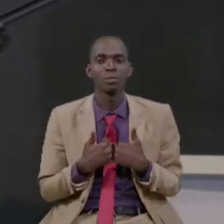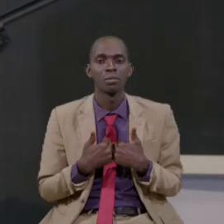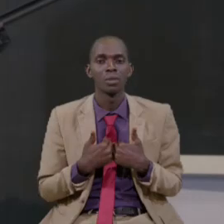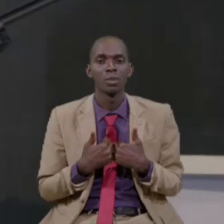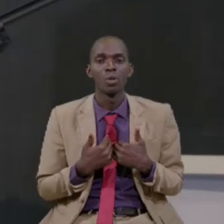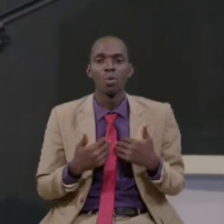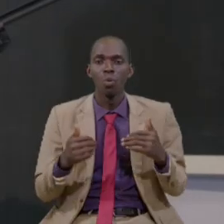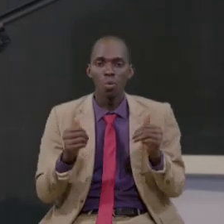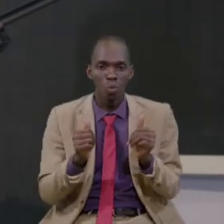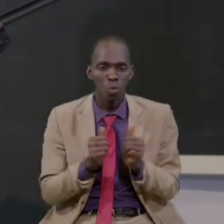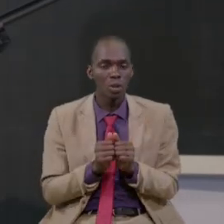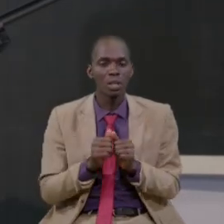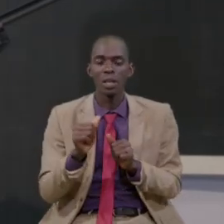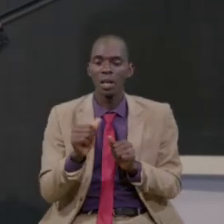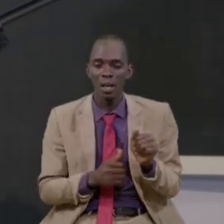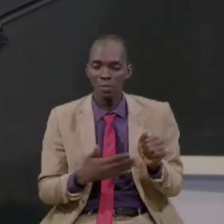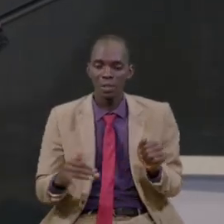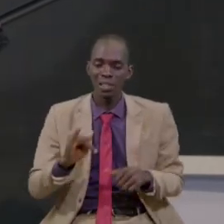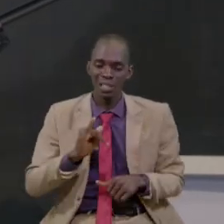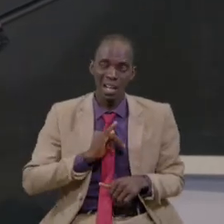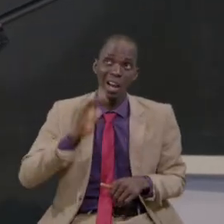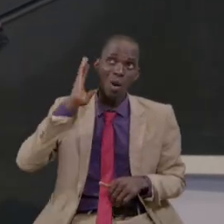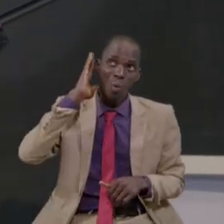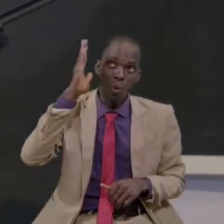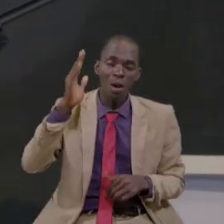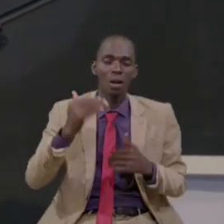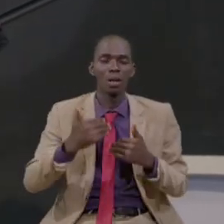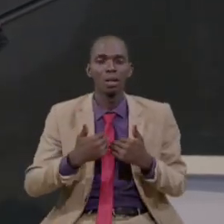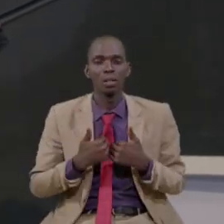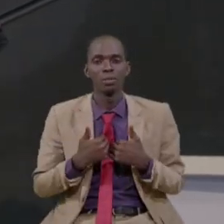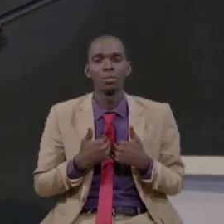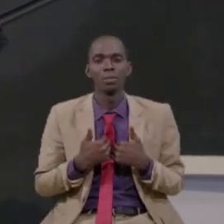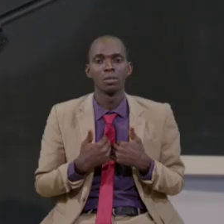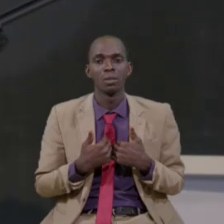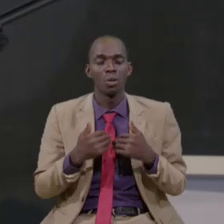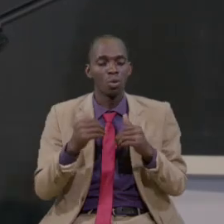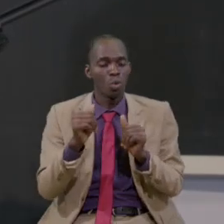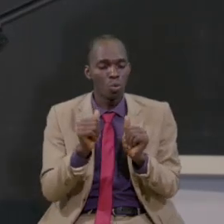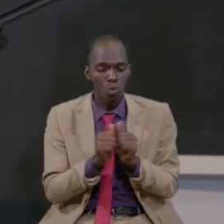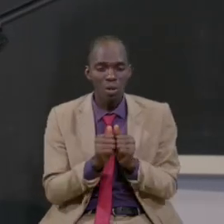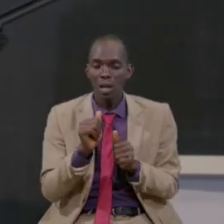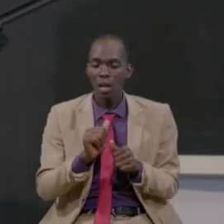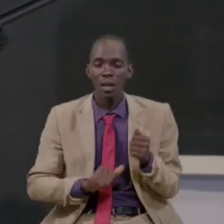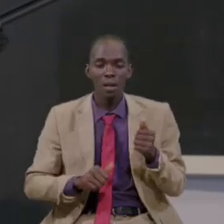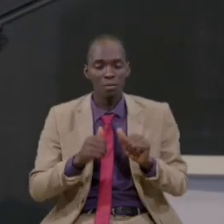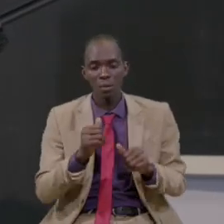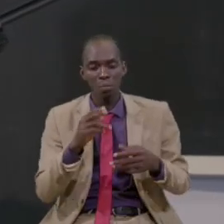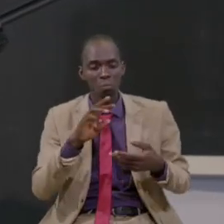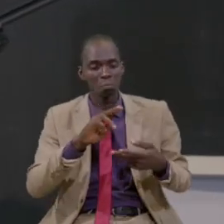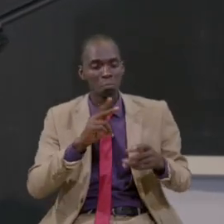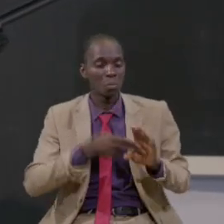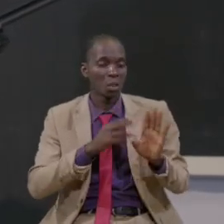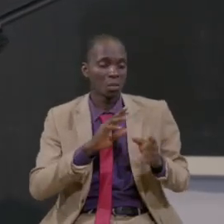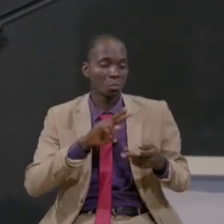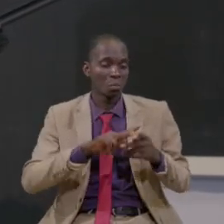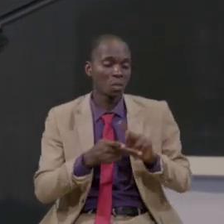will have, with every partner I have, with every companion I